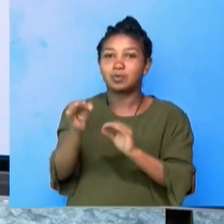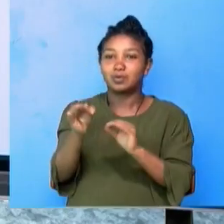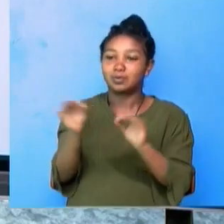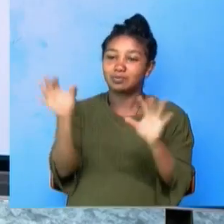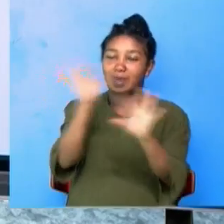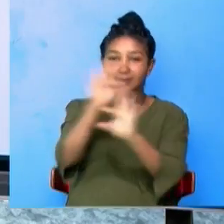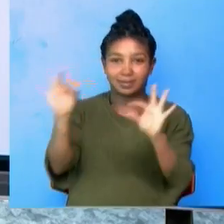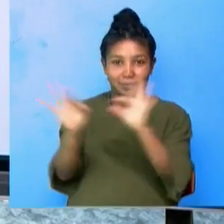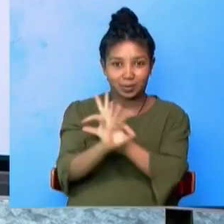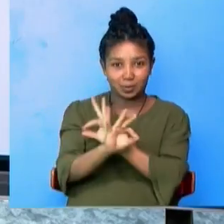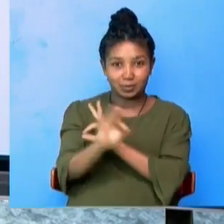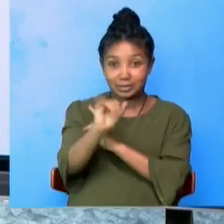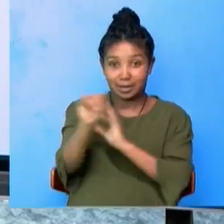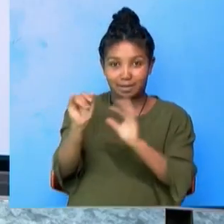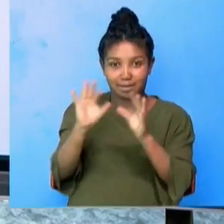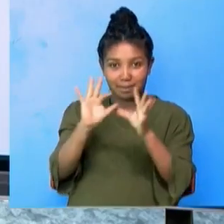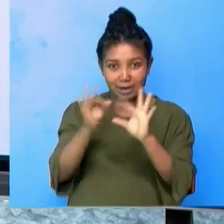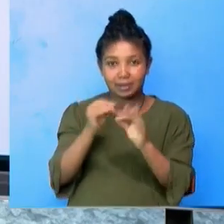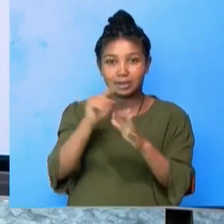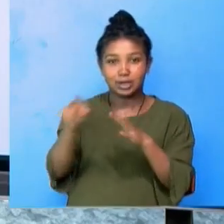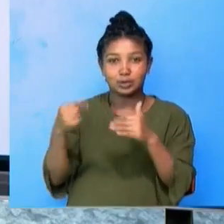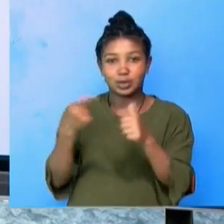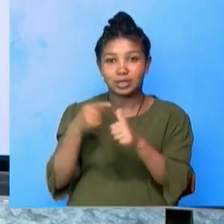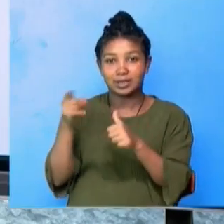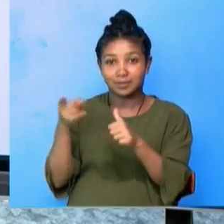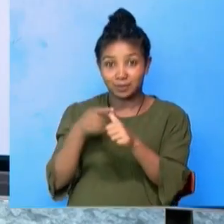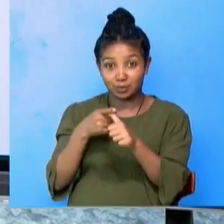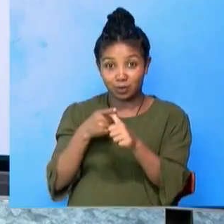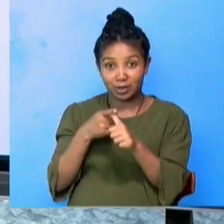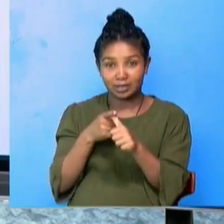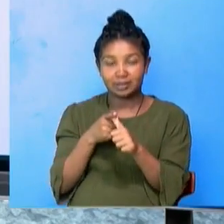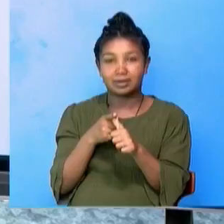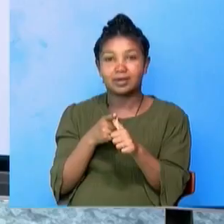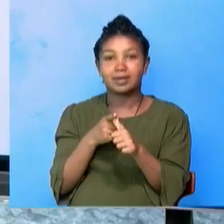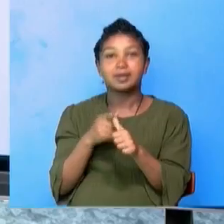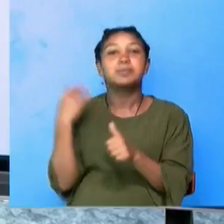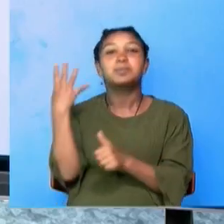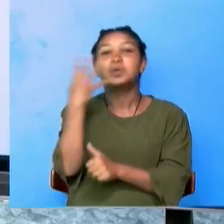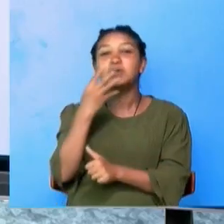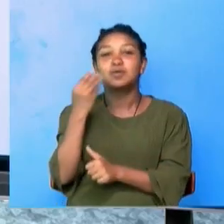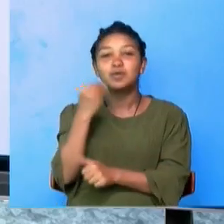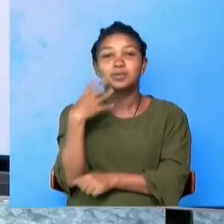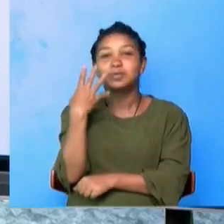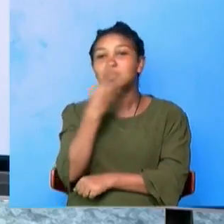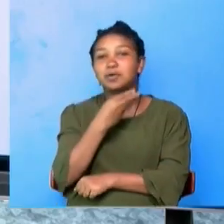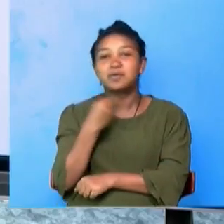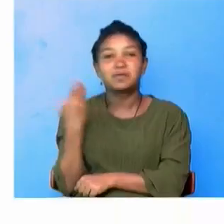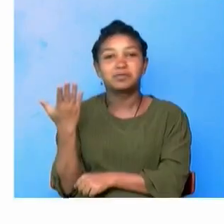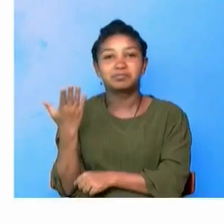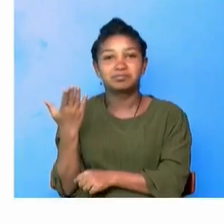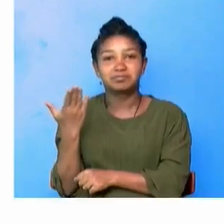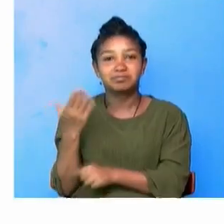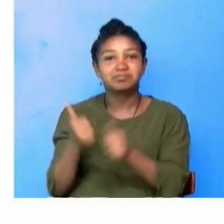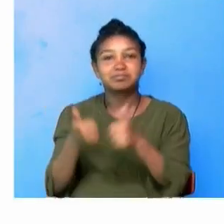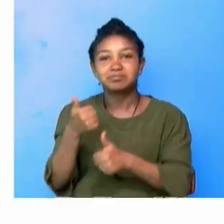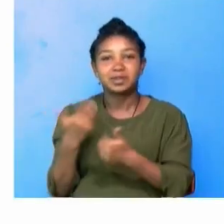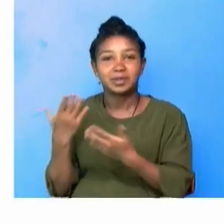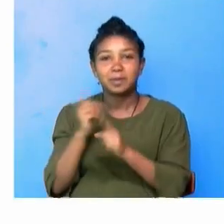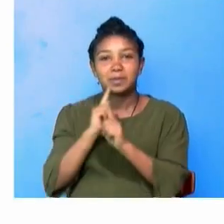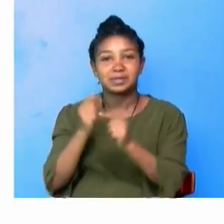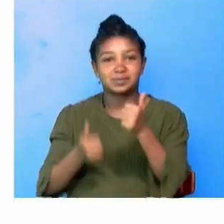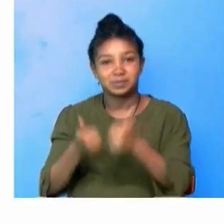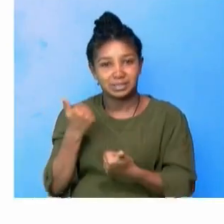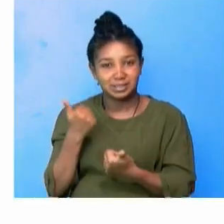same meaning. So here is the first one, beautiful, beautiful. So let us choose from here,